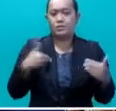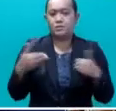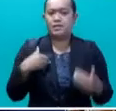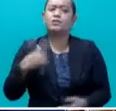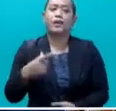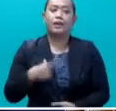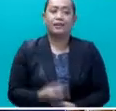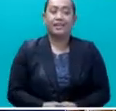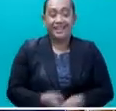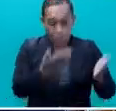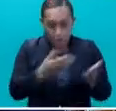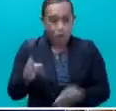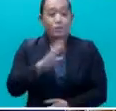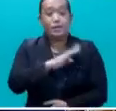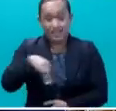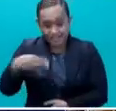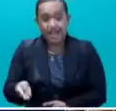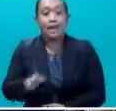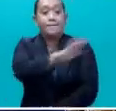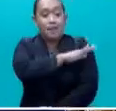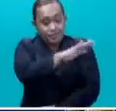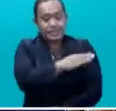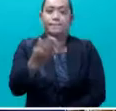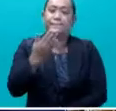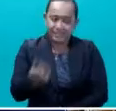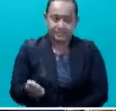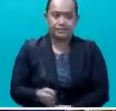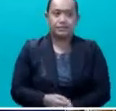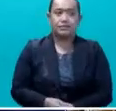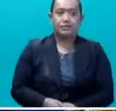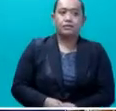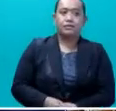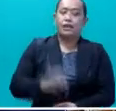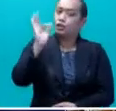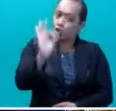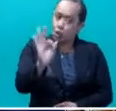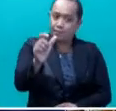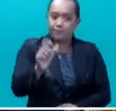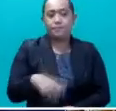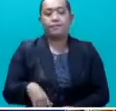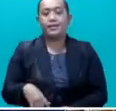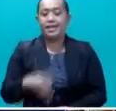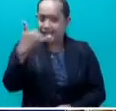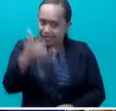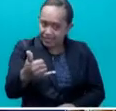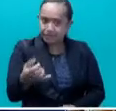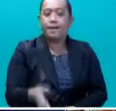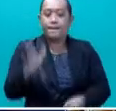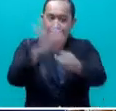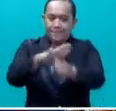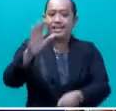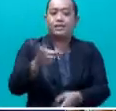Honorable Prime Minister, Minister of Economy, leave USP alone. Making it USP. Let it run as an independent